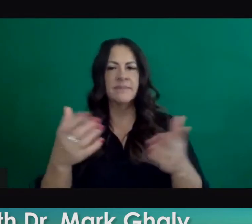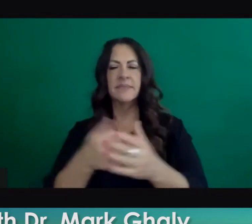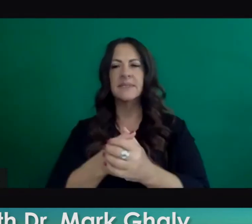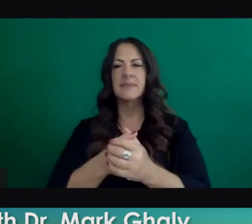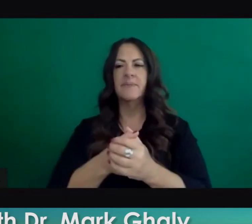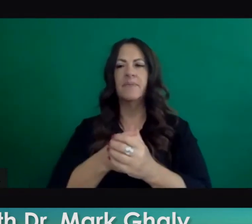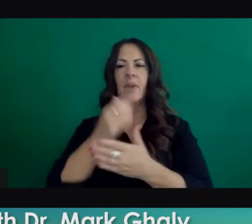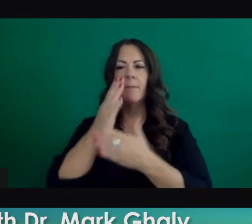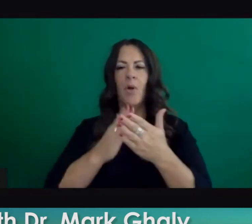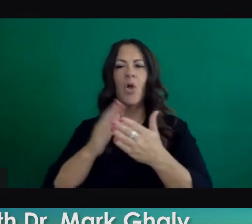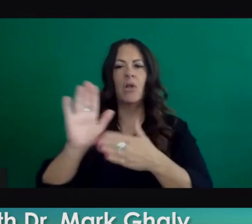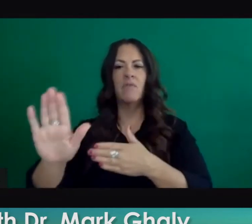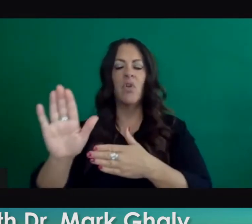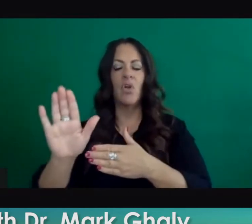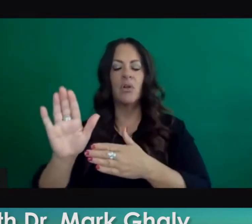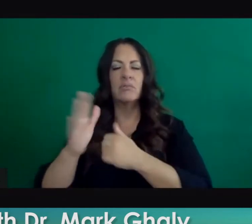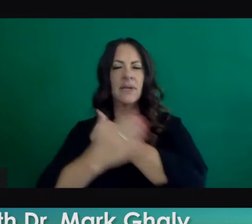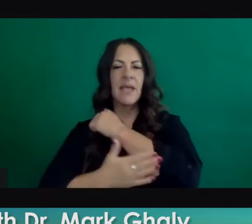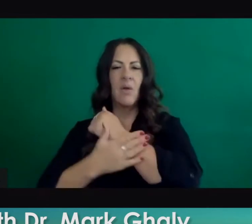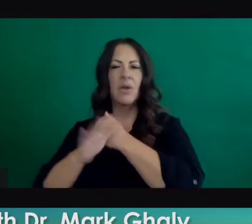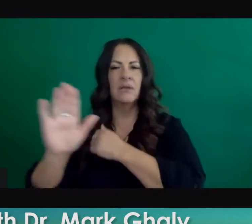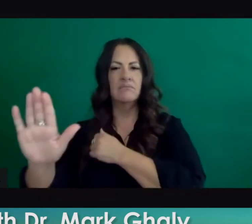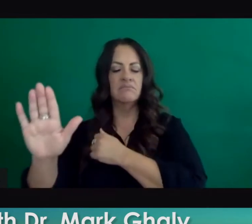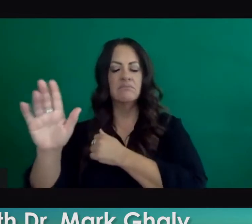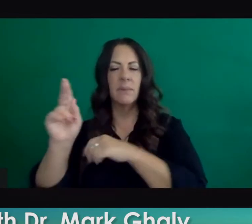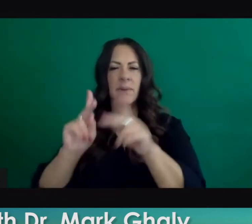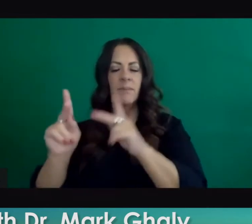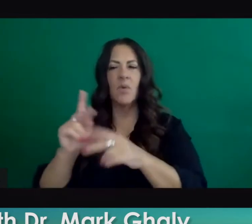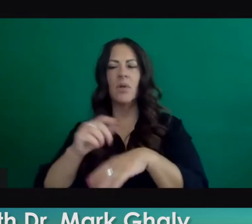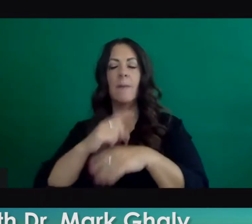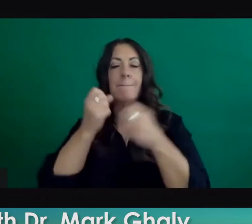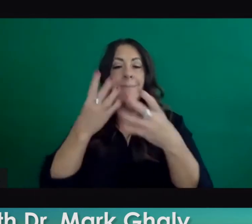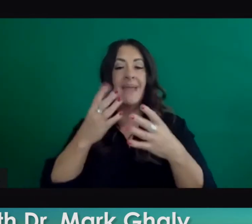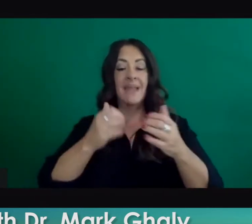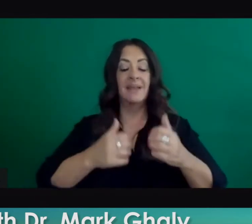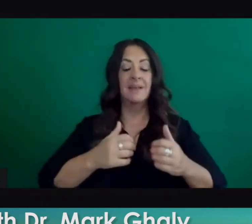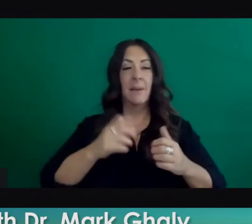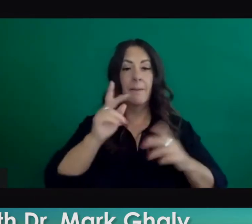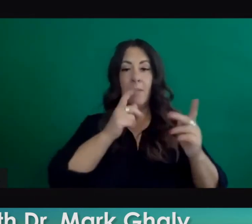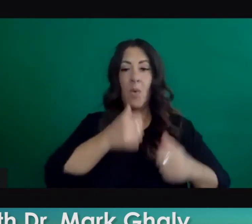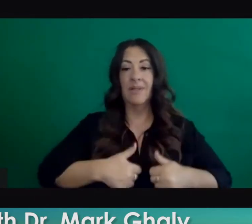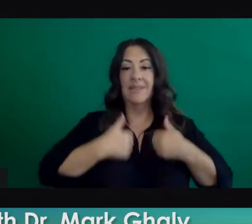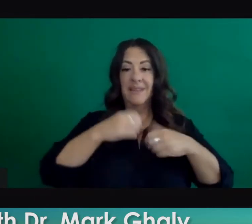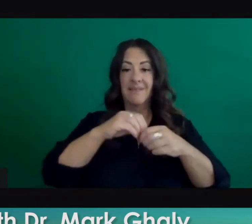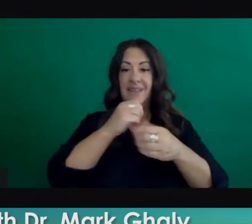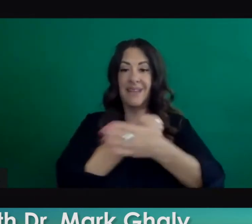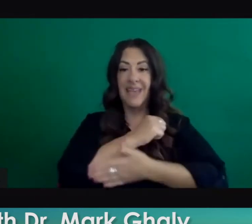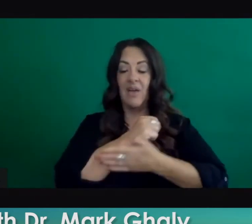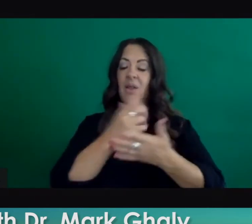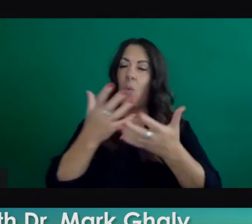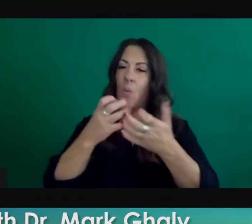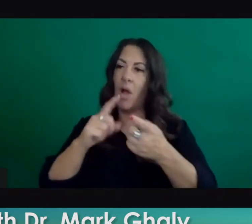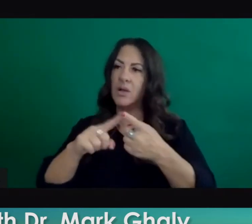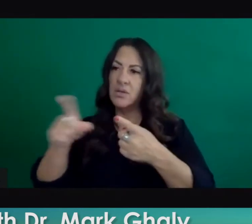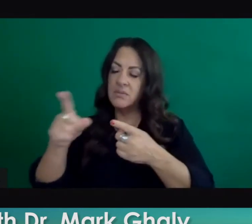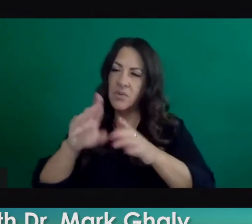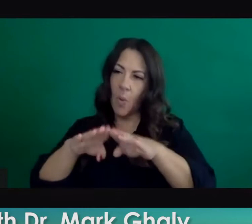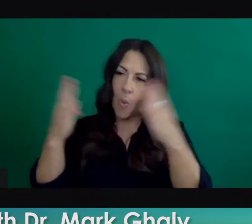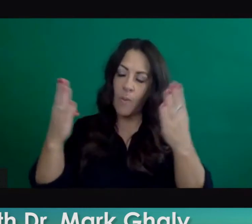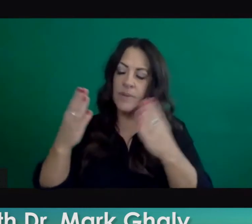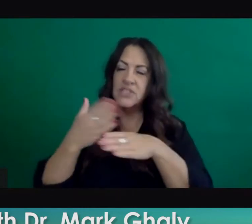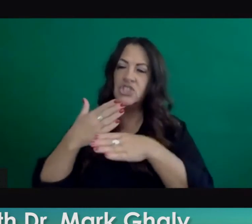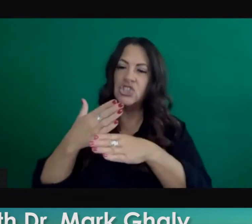level, believe that so many of the residents depend on that degree of transparency and information to